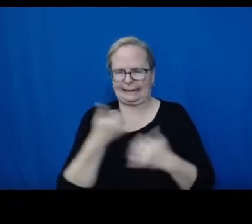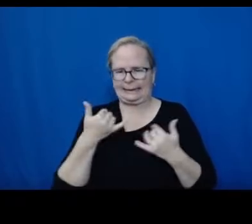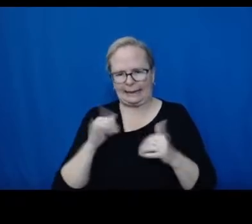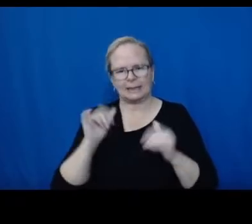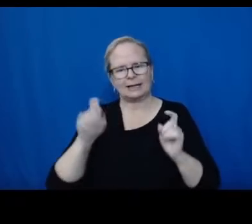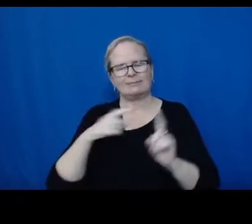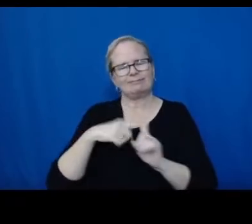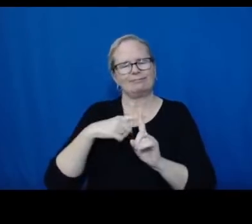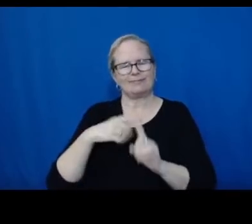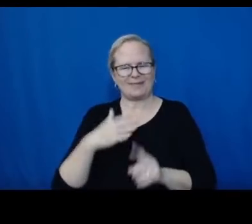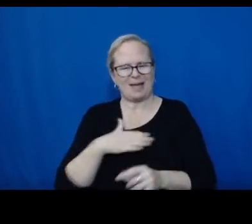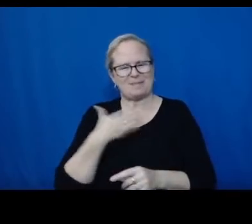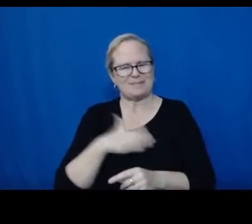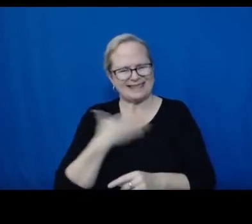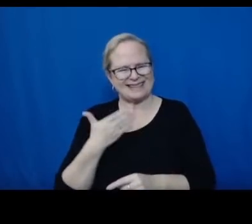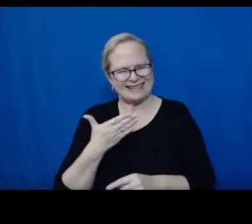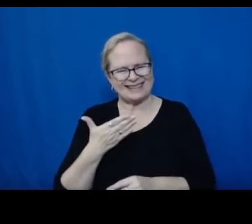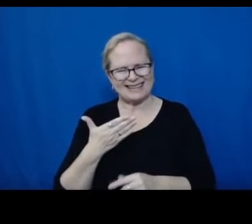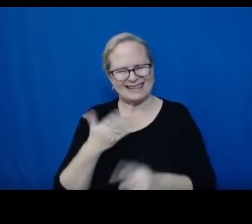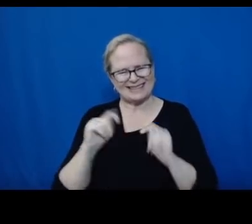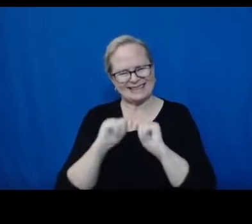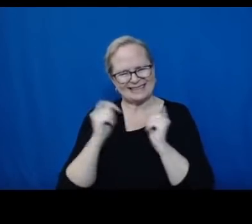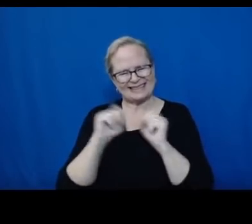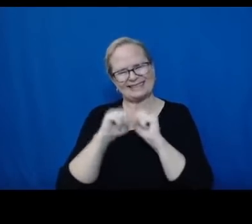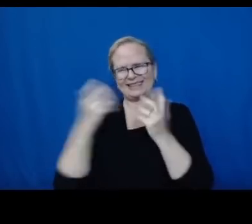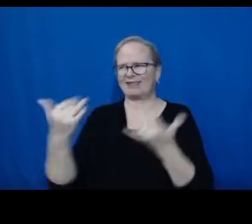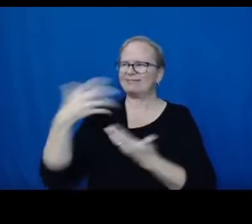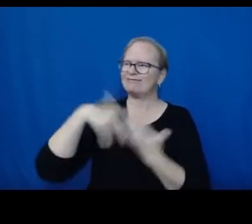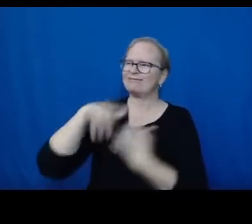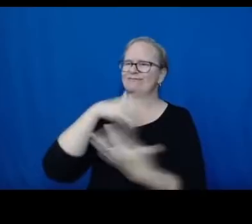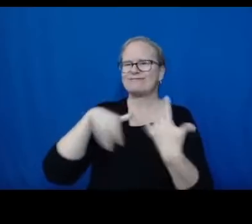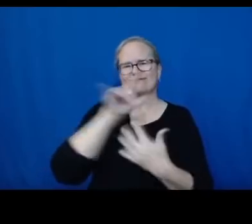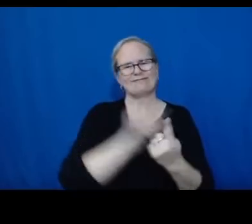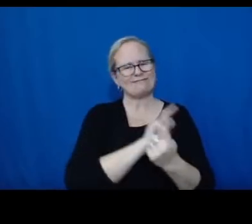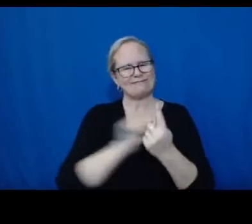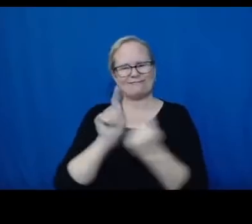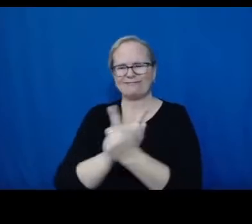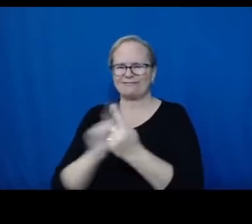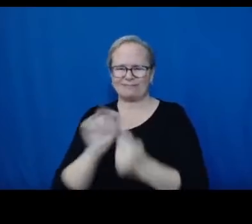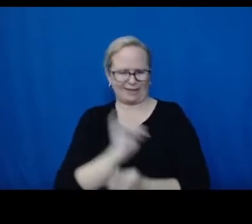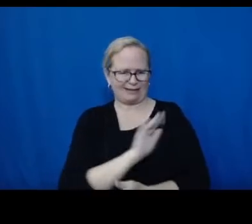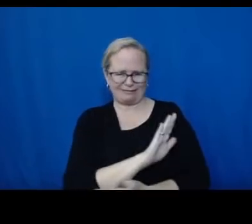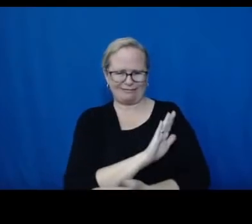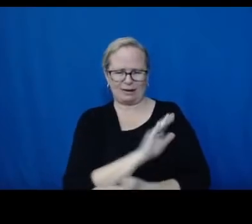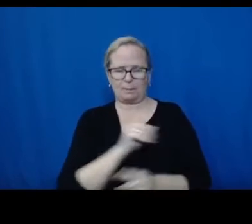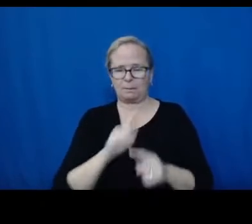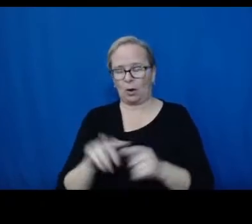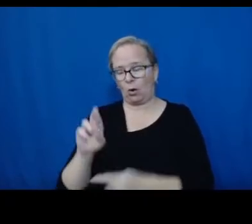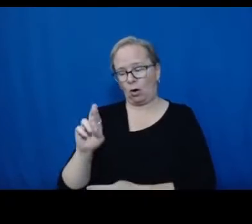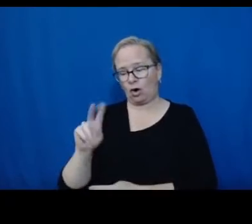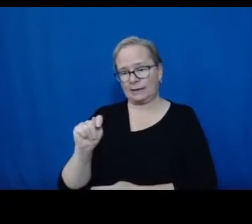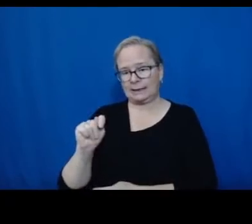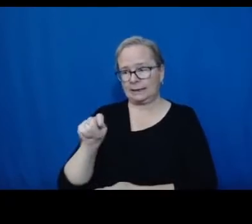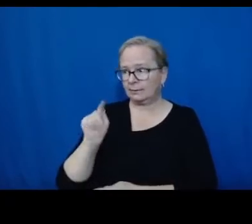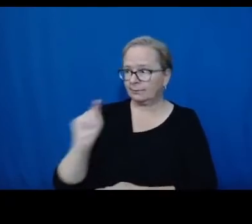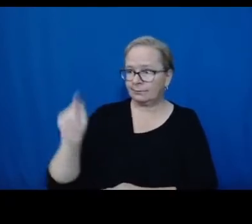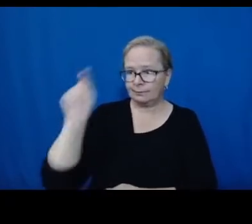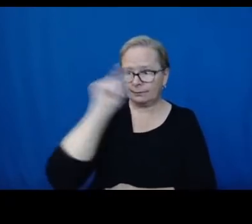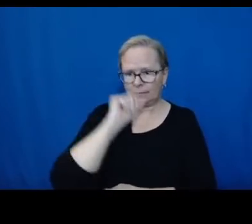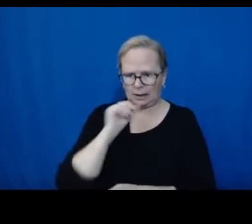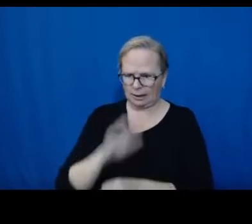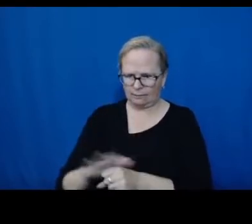a happy, healthy member of society. But I feel like that is not